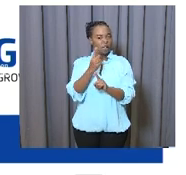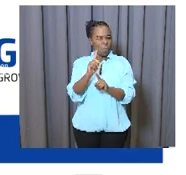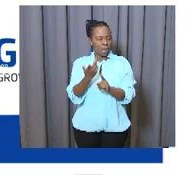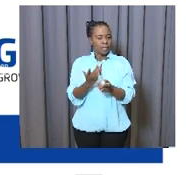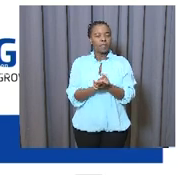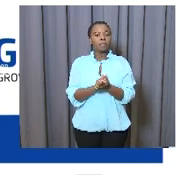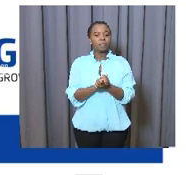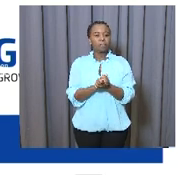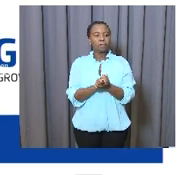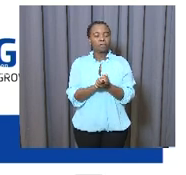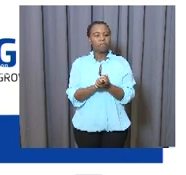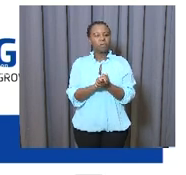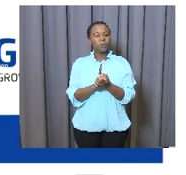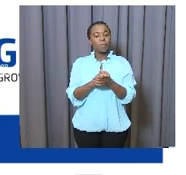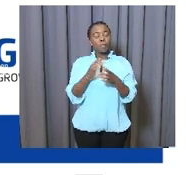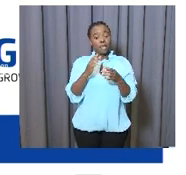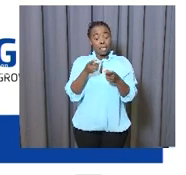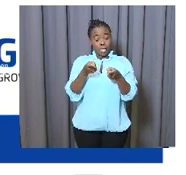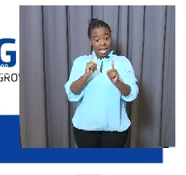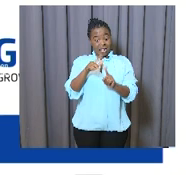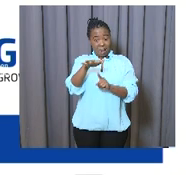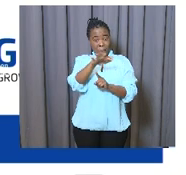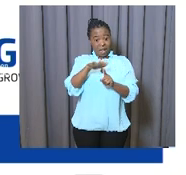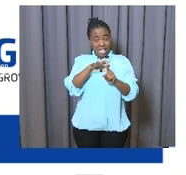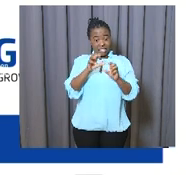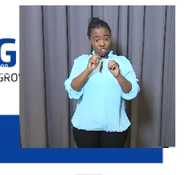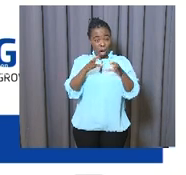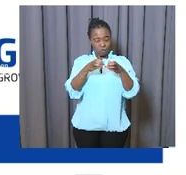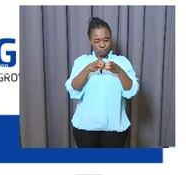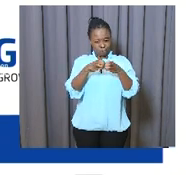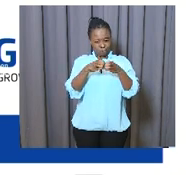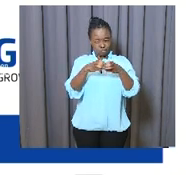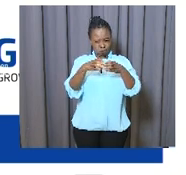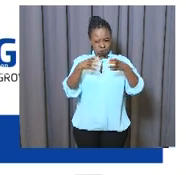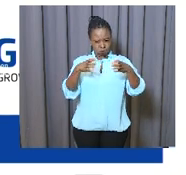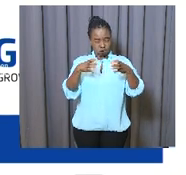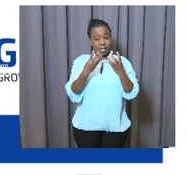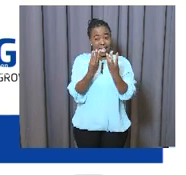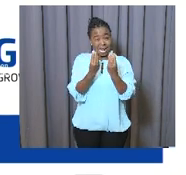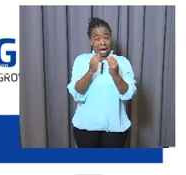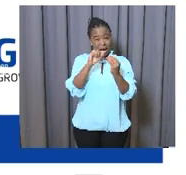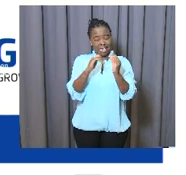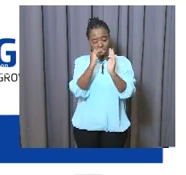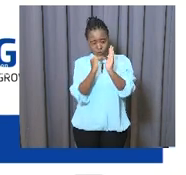that they are emerging hotspots. The numbers are still low, but